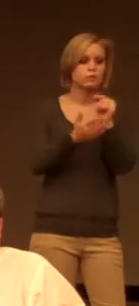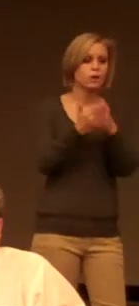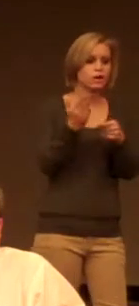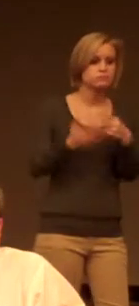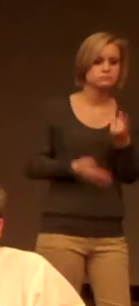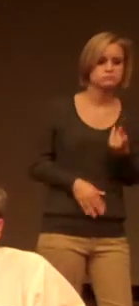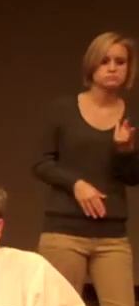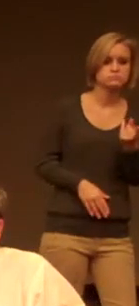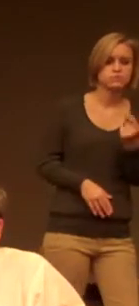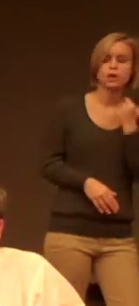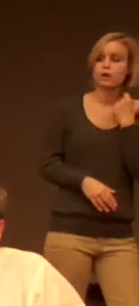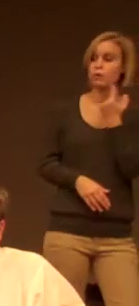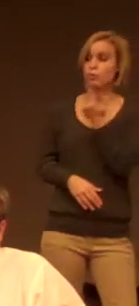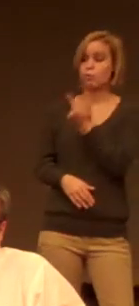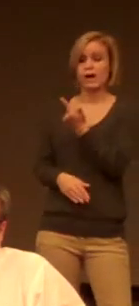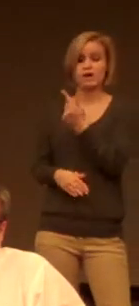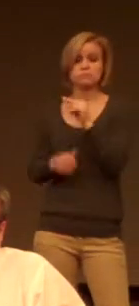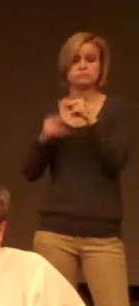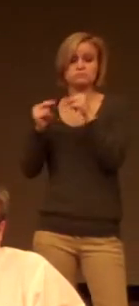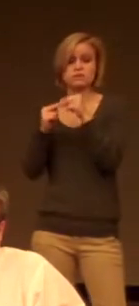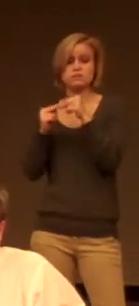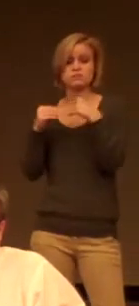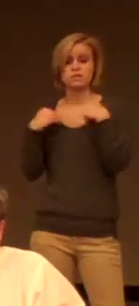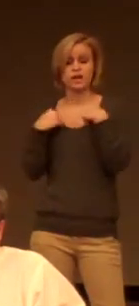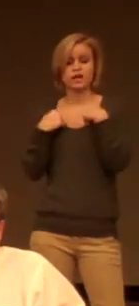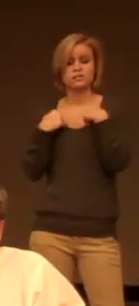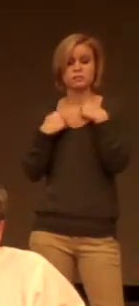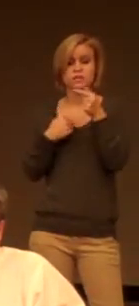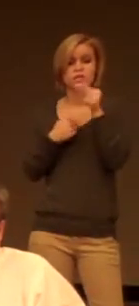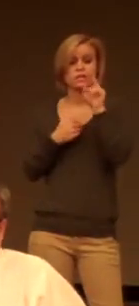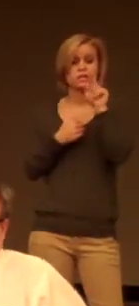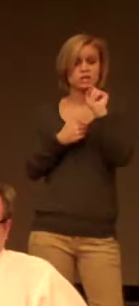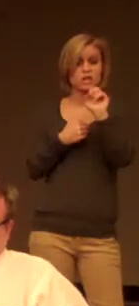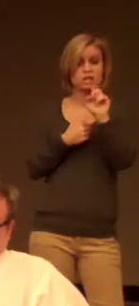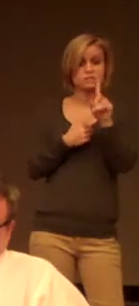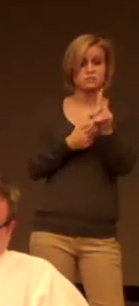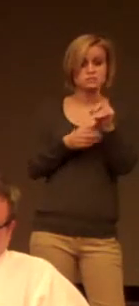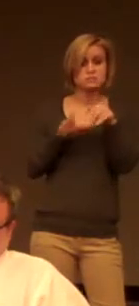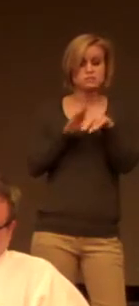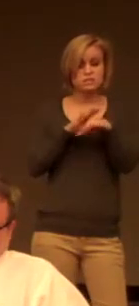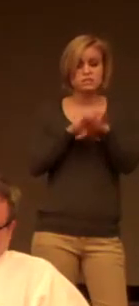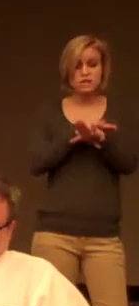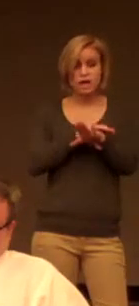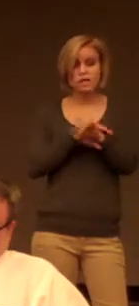For what? Well, the building had to be gutted inside. It had to be